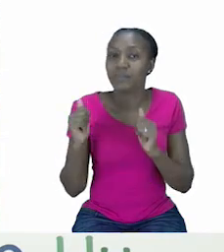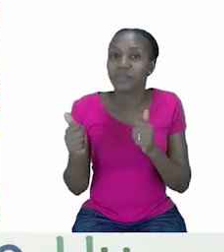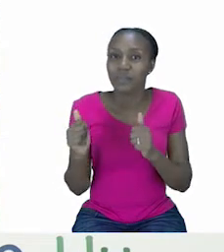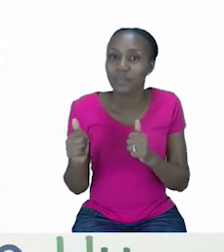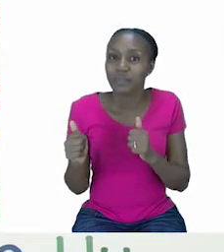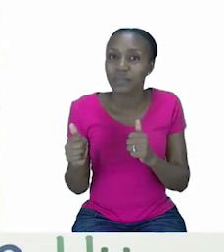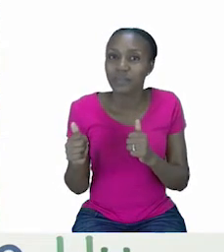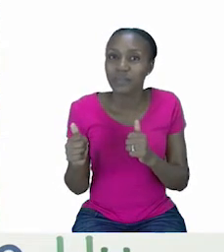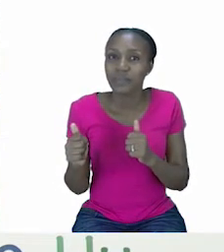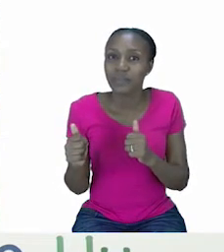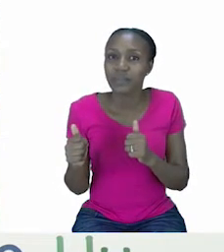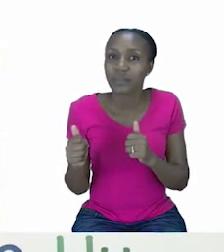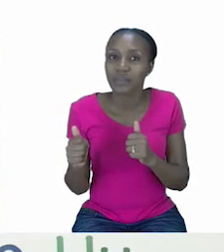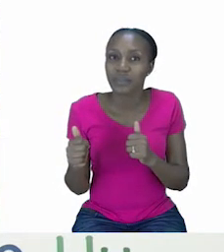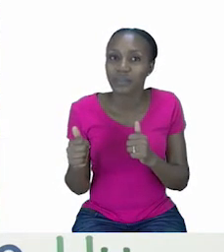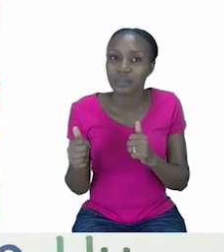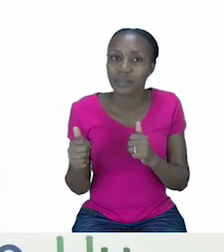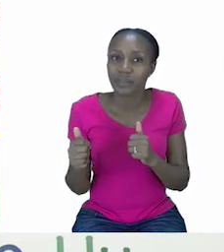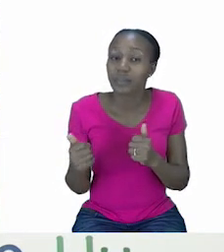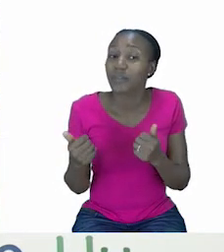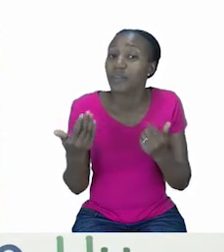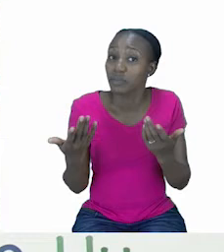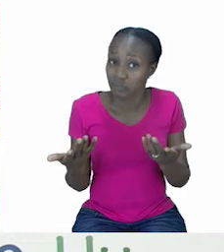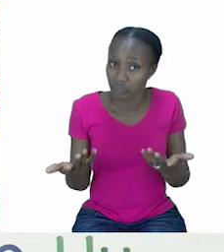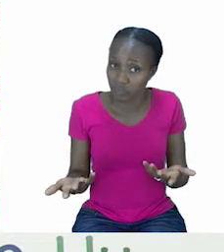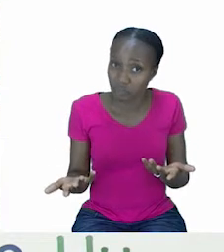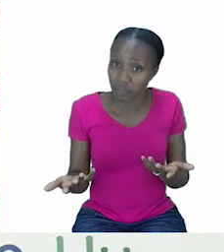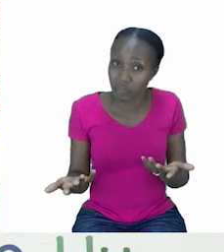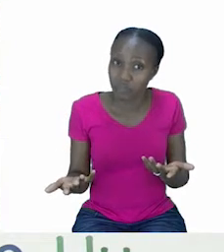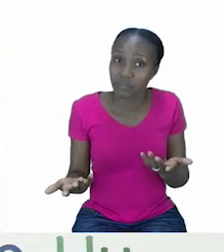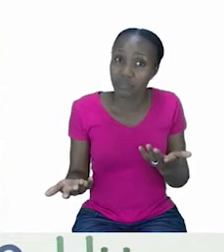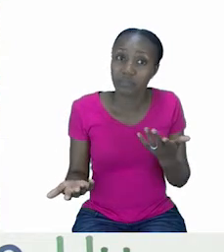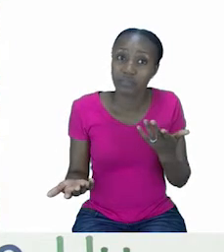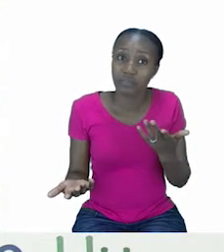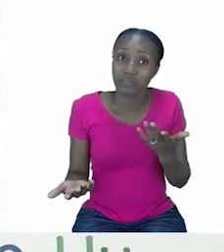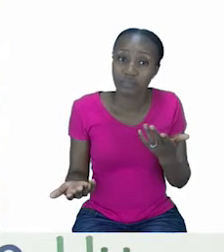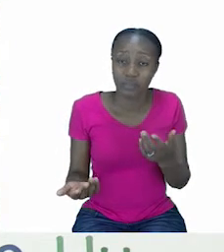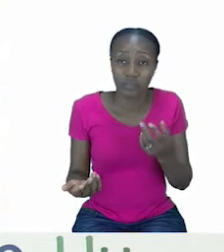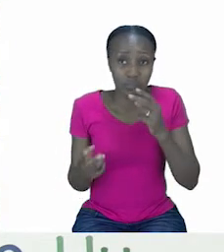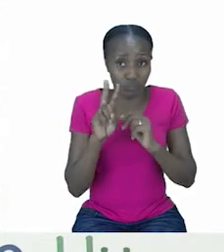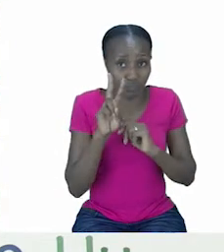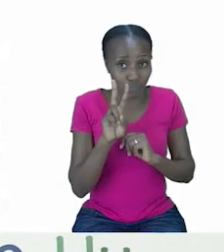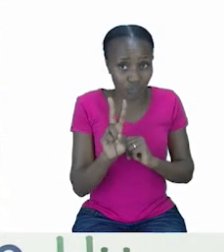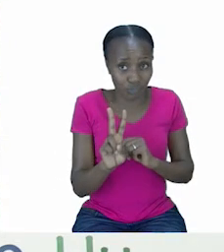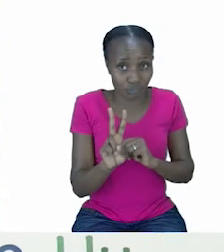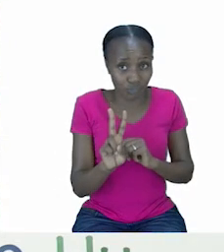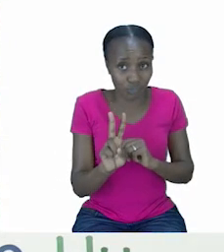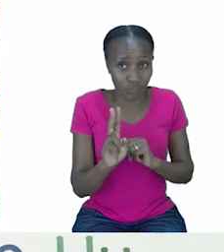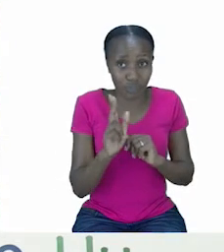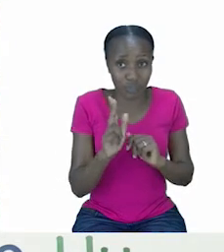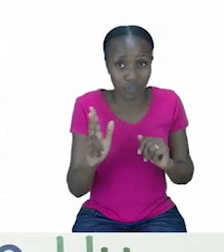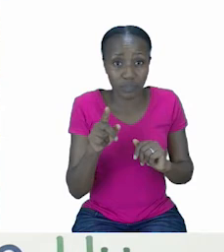And then we also said that if you are two people, you and